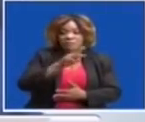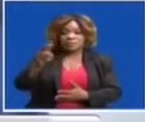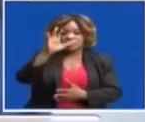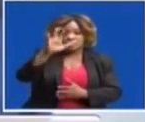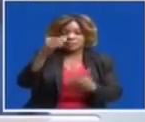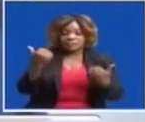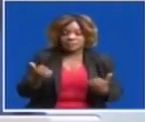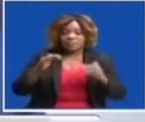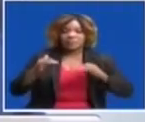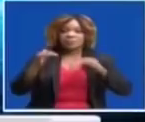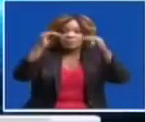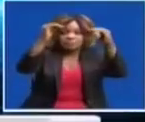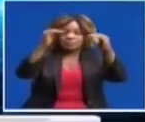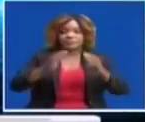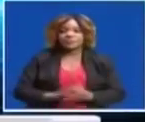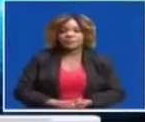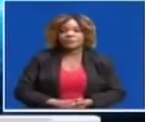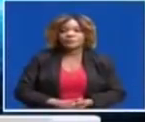have advanced.